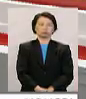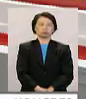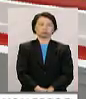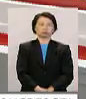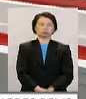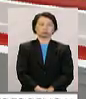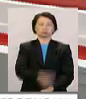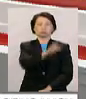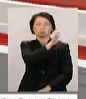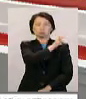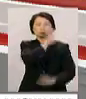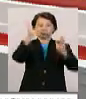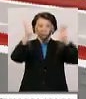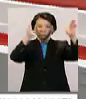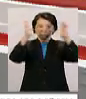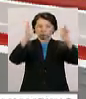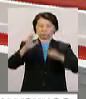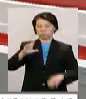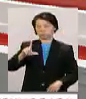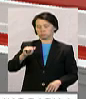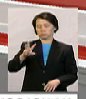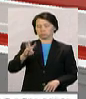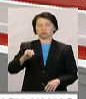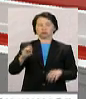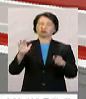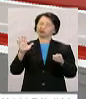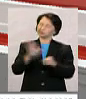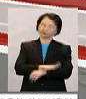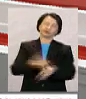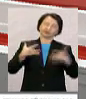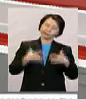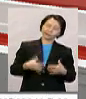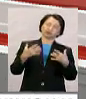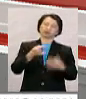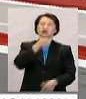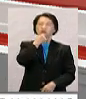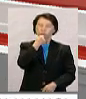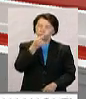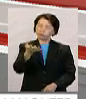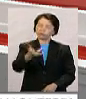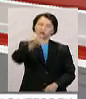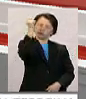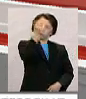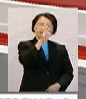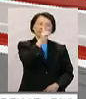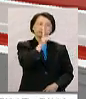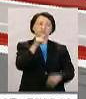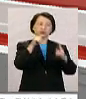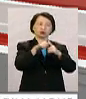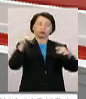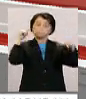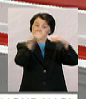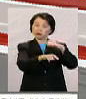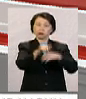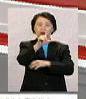Sementara itu, jurulatih Malaysia Lim Tiong Kim cukup kecewa dengan tindakan pengadil melayangkan kad merah kepada penyerang